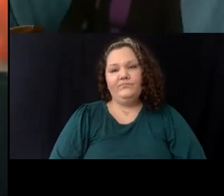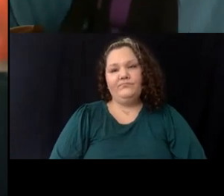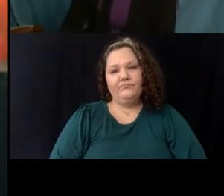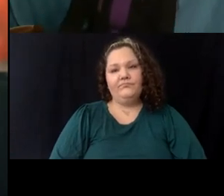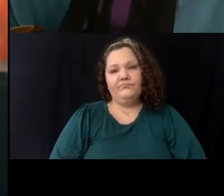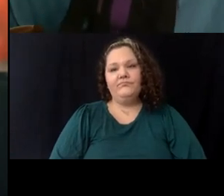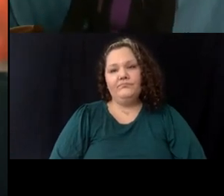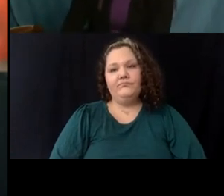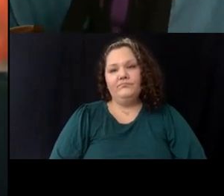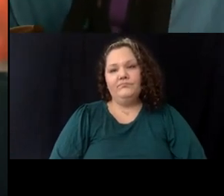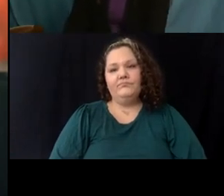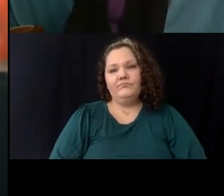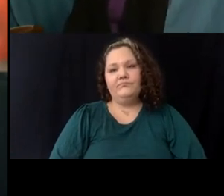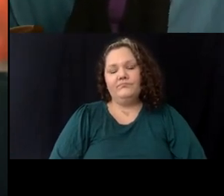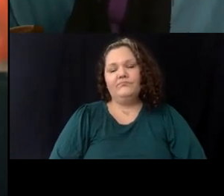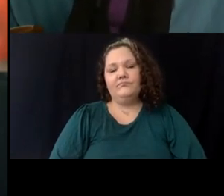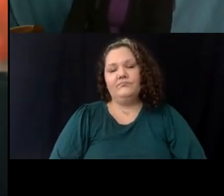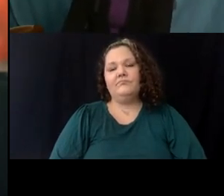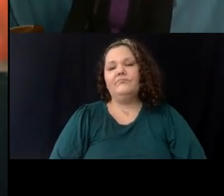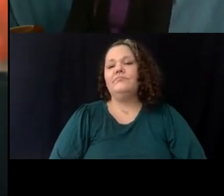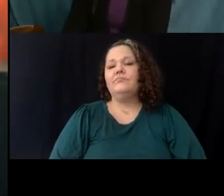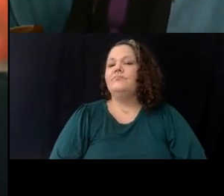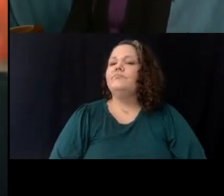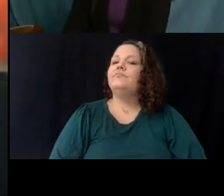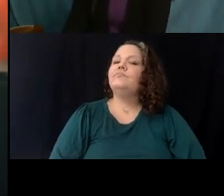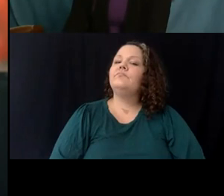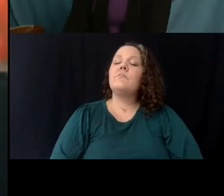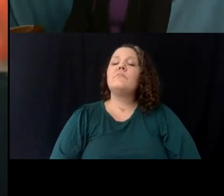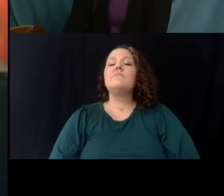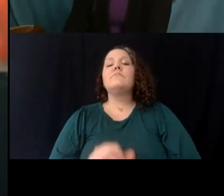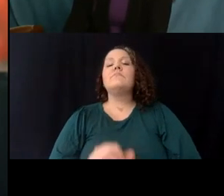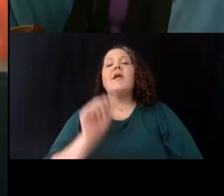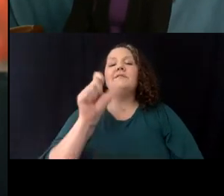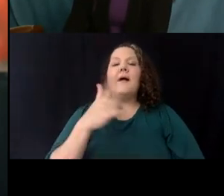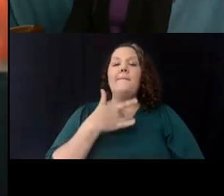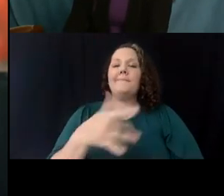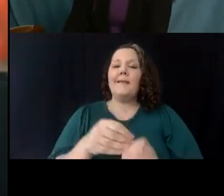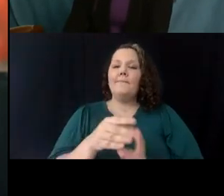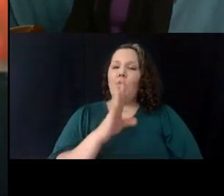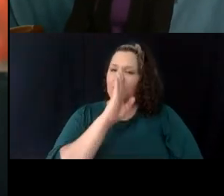you have access to them, because English is not American Sign Language.